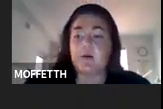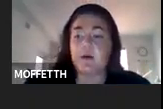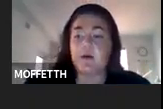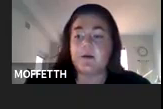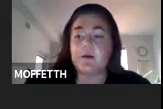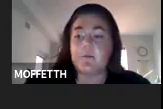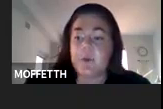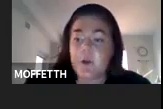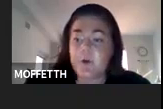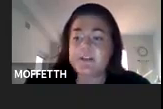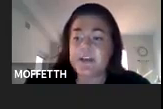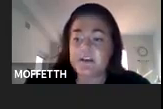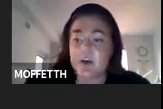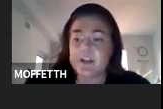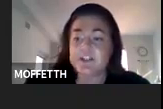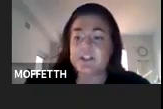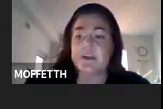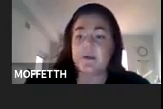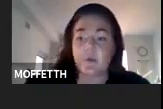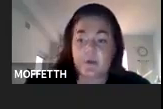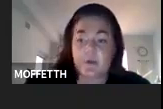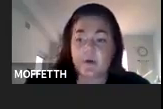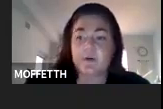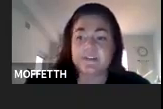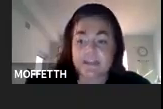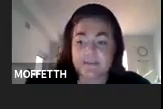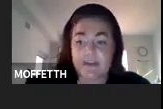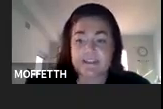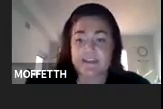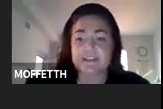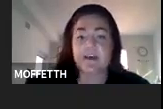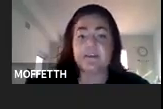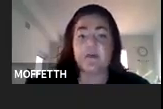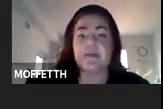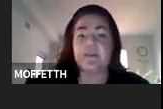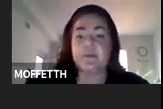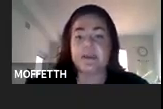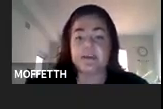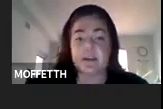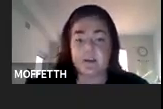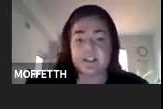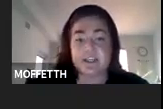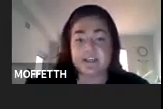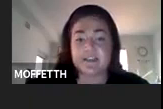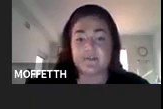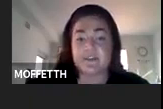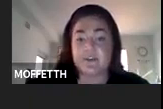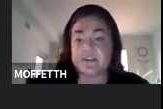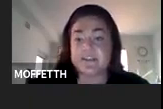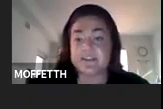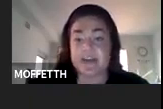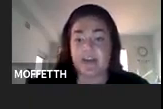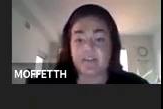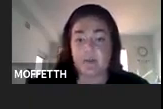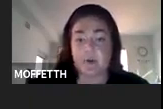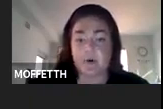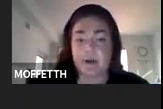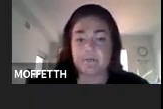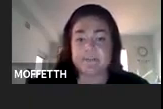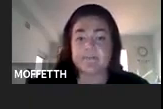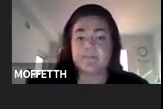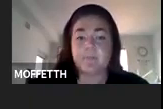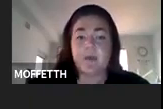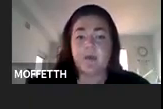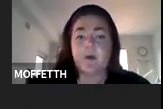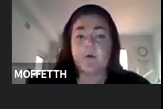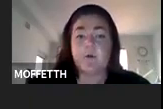are procuring technology peripherals and devices that meet the unique technology needs of the students and staff in their